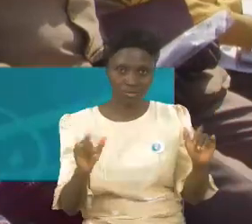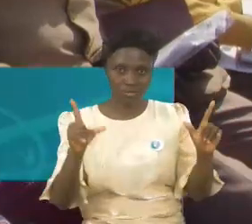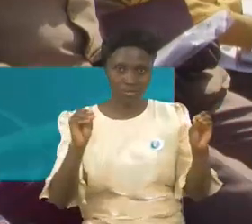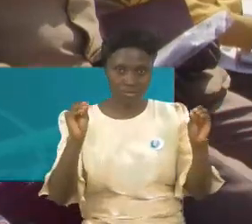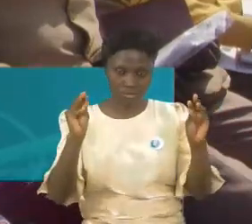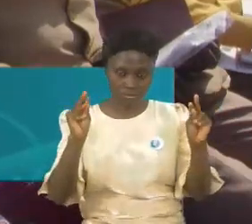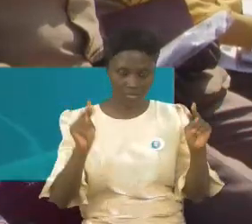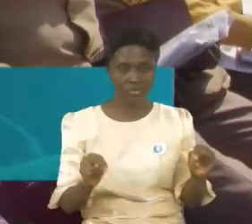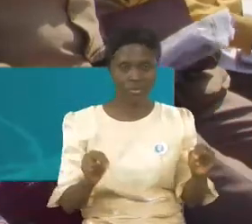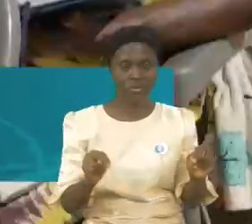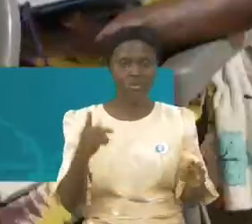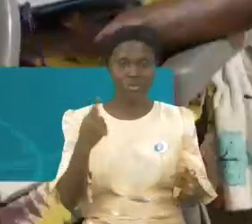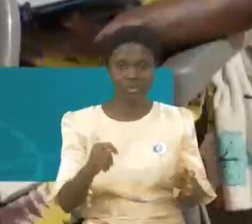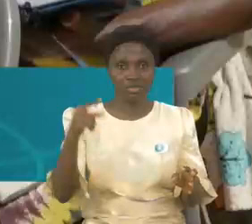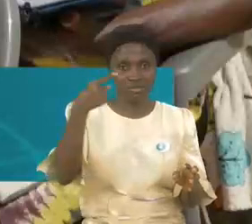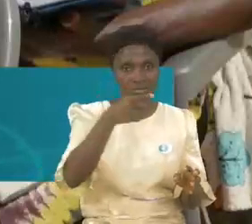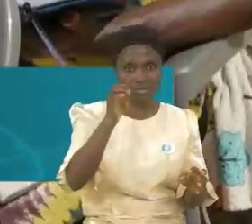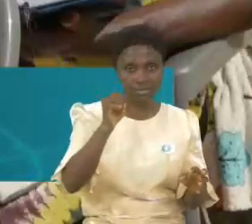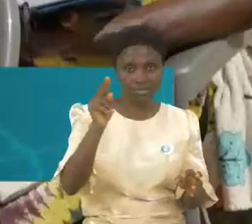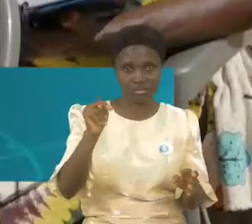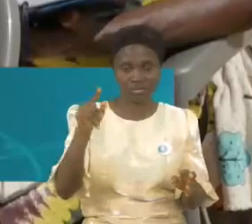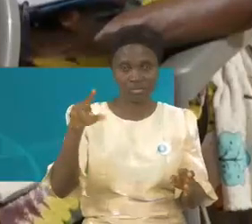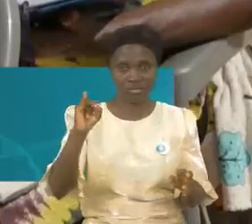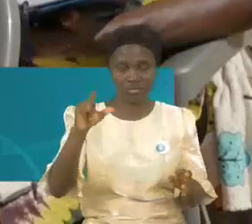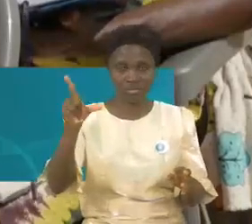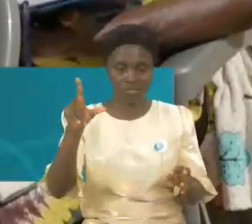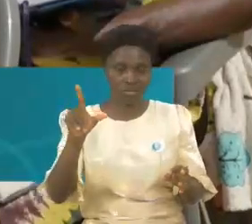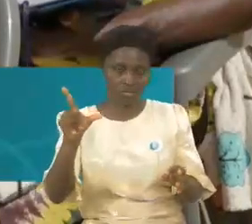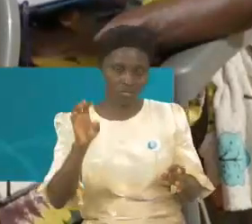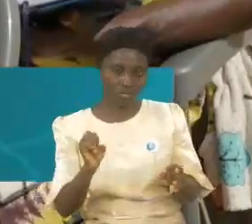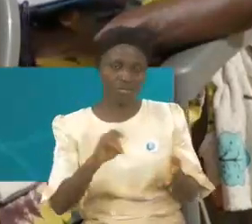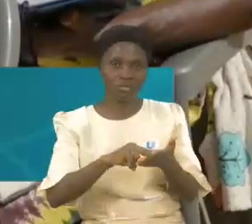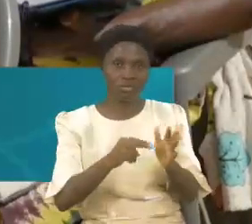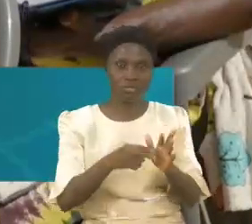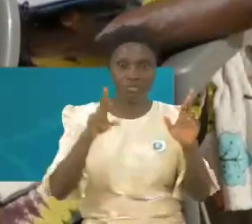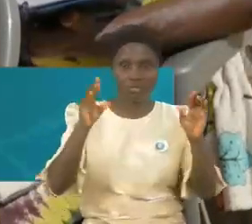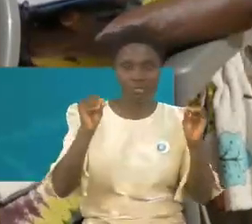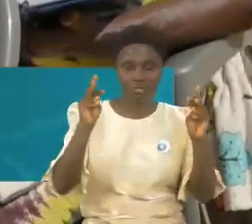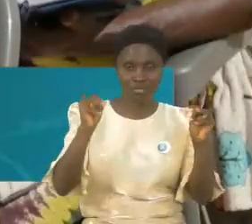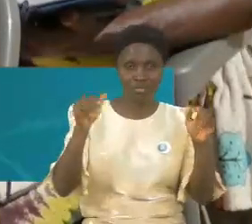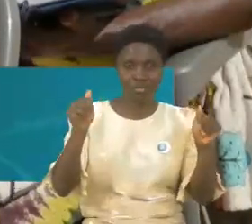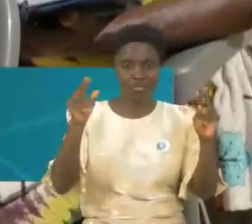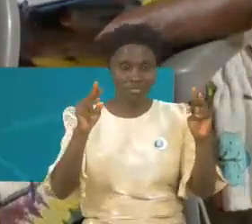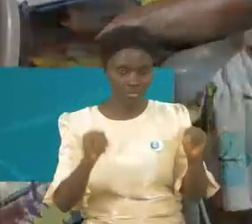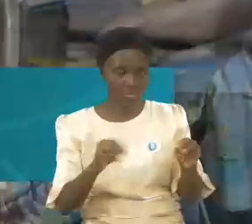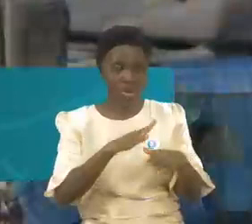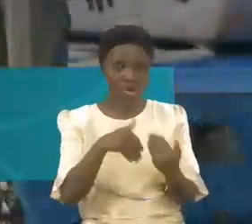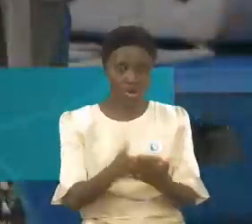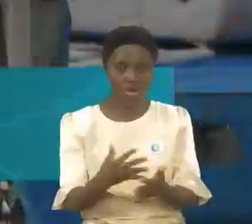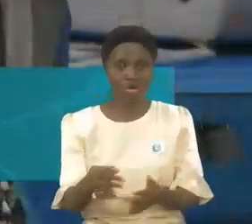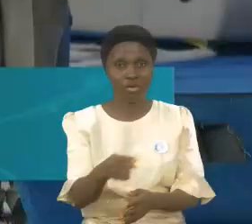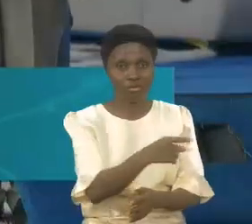Medo-Persia, the Gentiles, Greece, the Gentiles, Rome, all of them, the times of